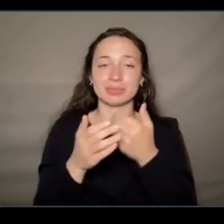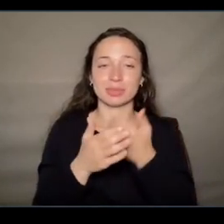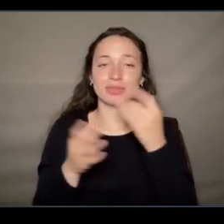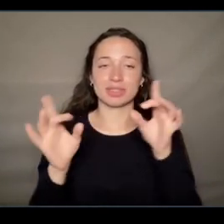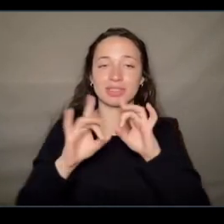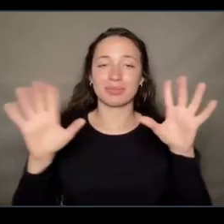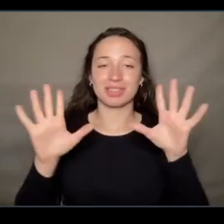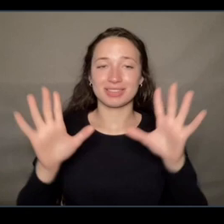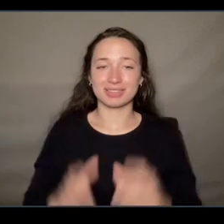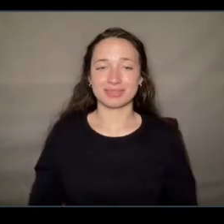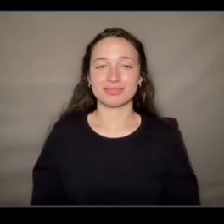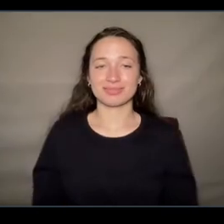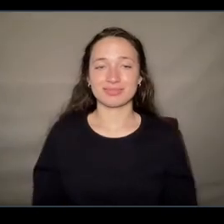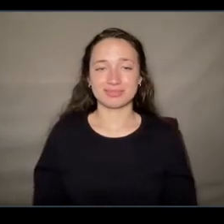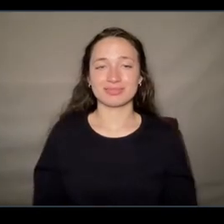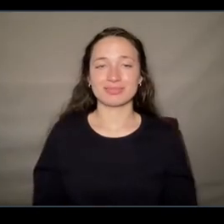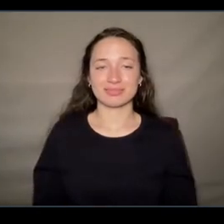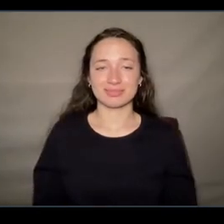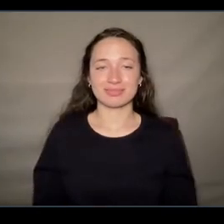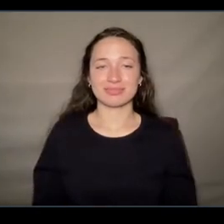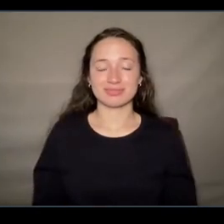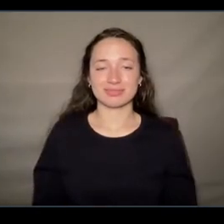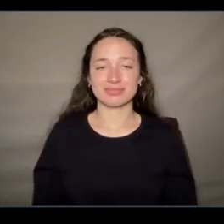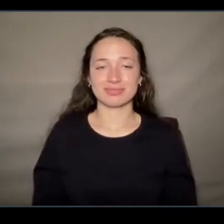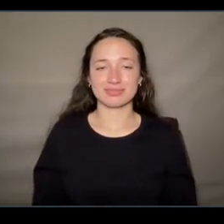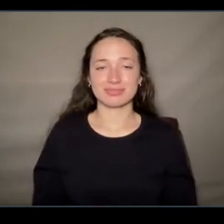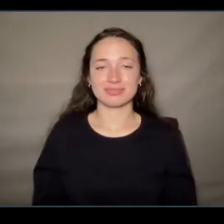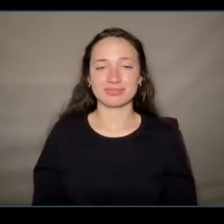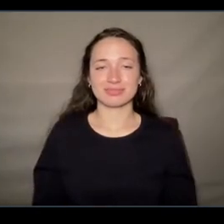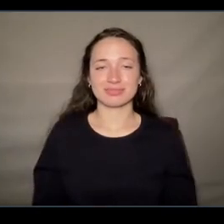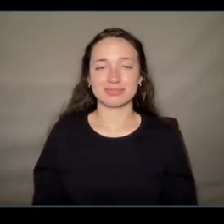this is called Years Before Calamity.